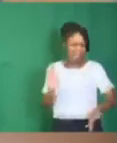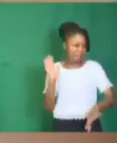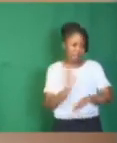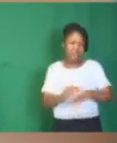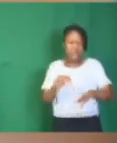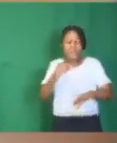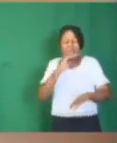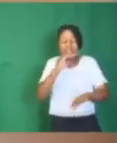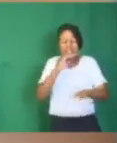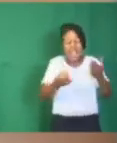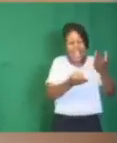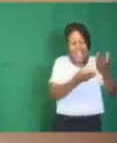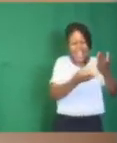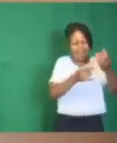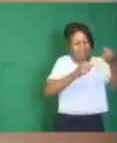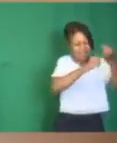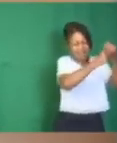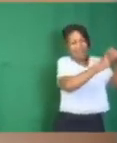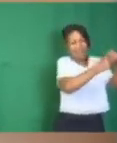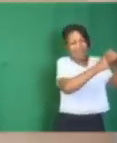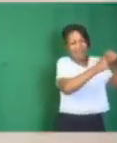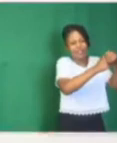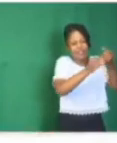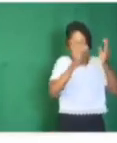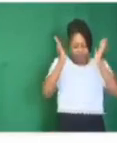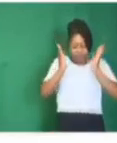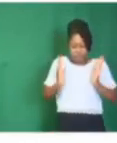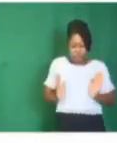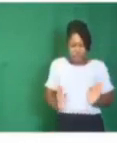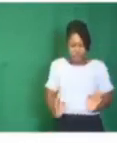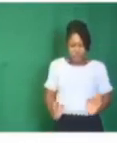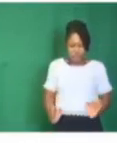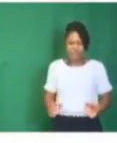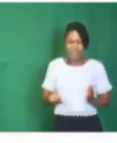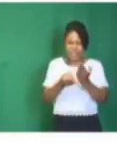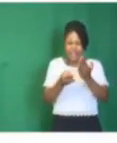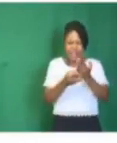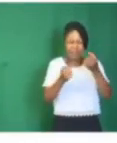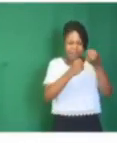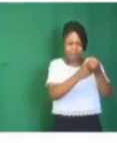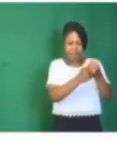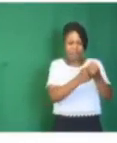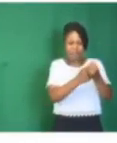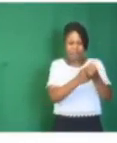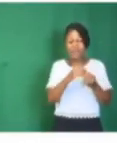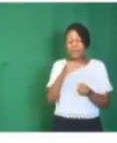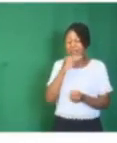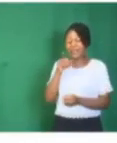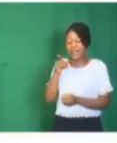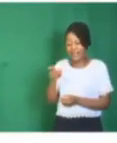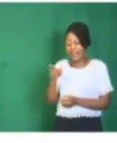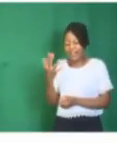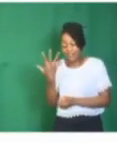makes all the organs to sit in their correct position. All right, that is about